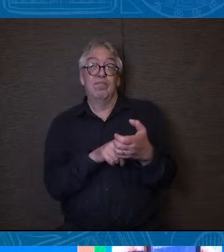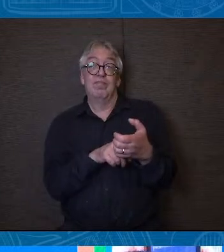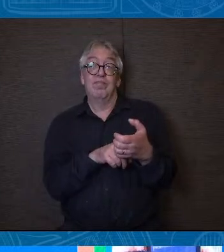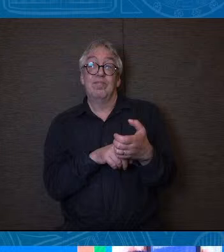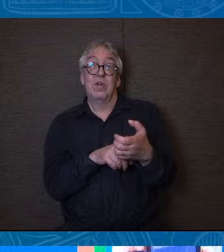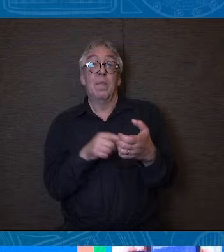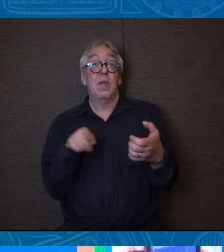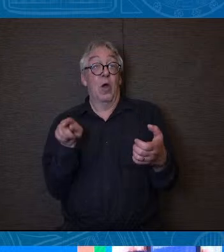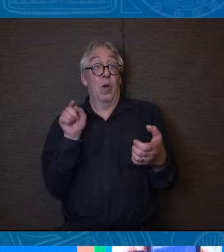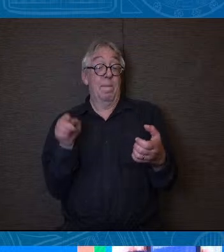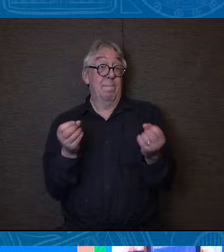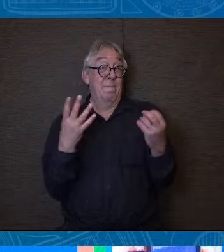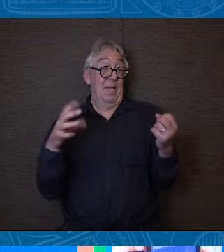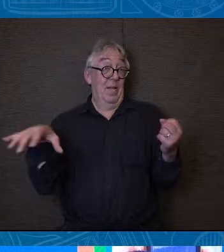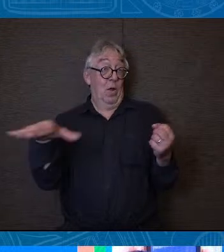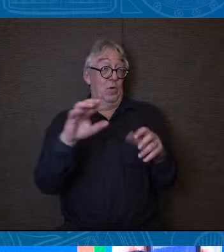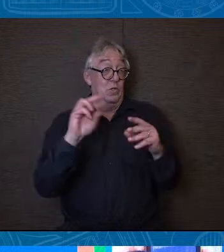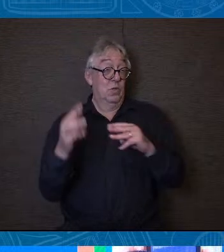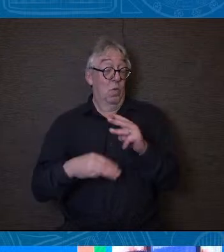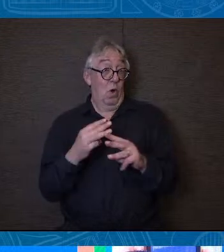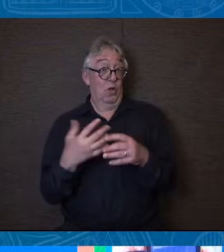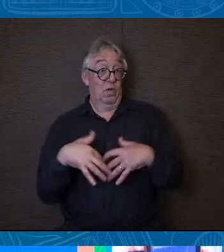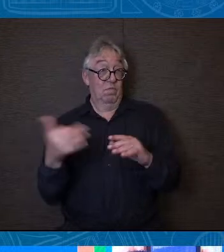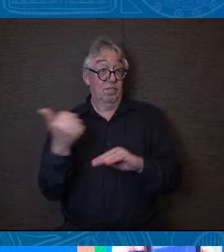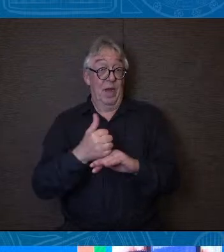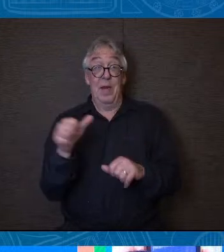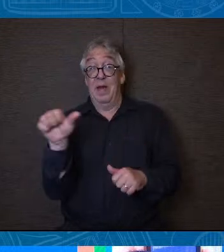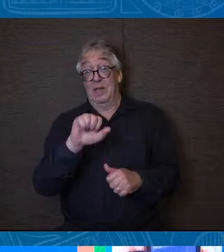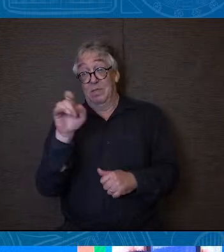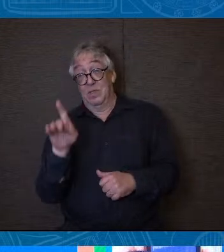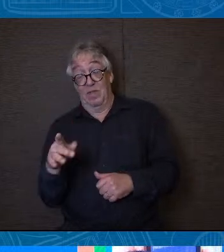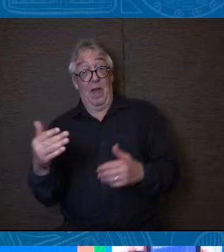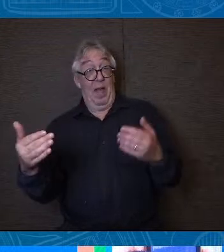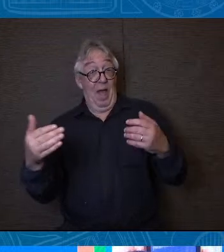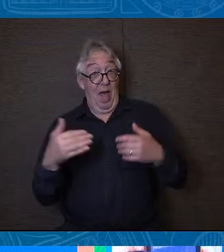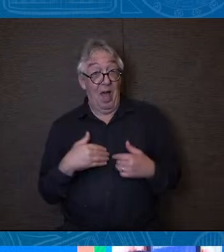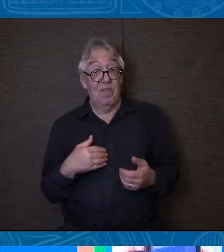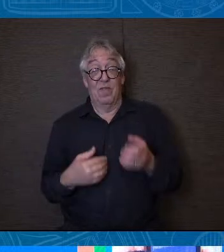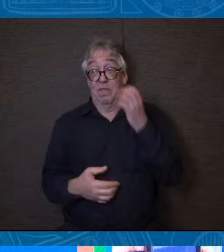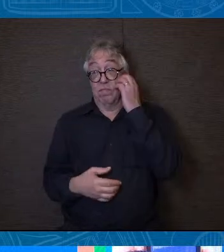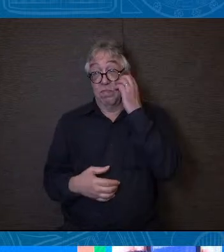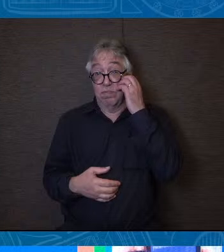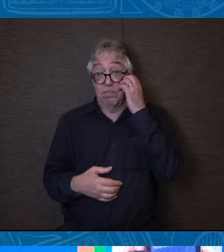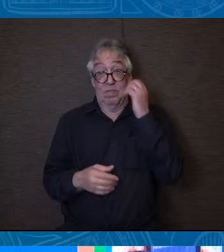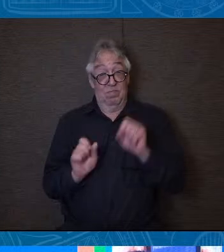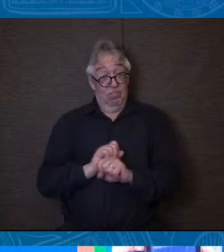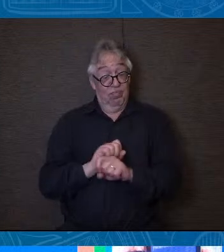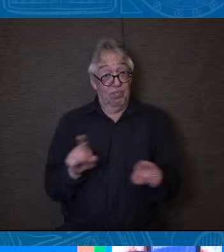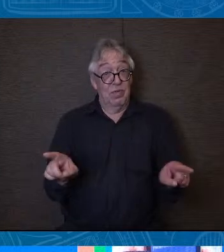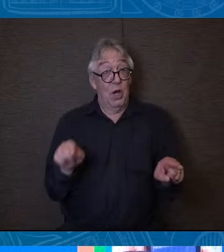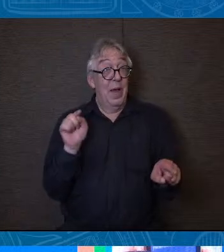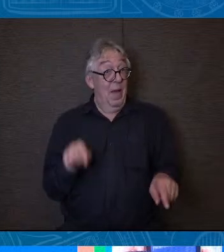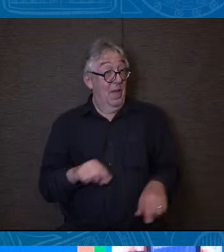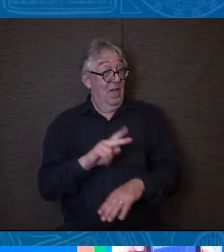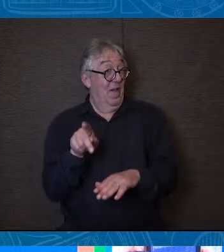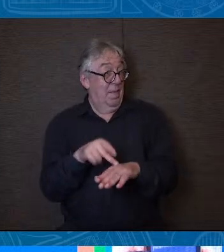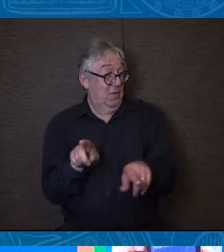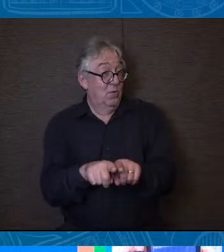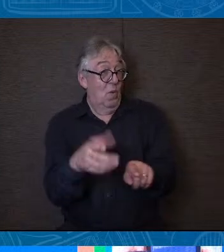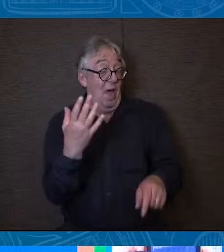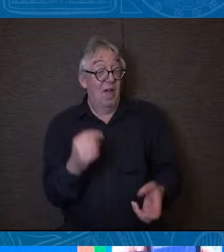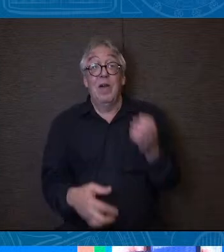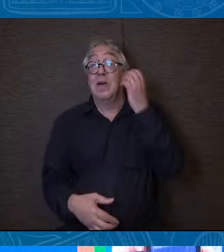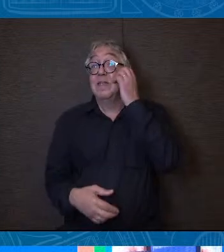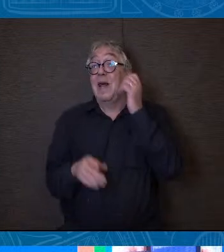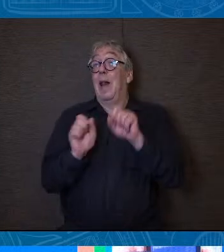been deployed in many countries in the world, in Asia Pacific as well. I understand in Philippines, the cell broadcast is also working. But there are